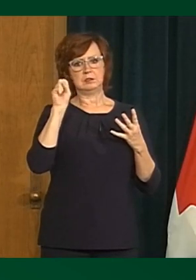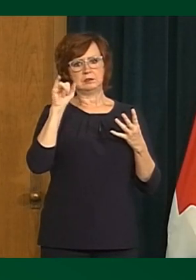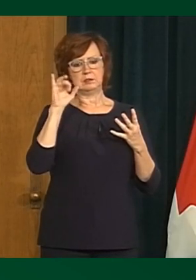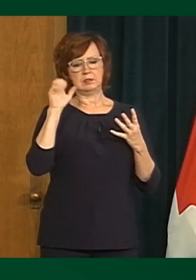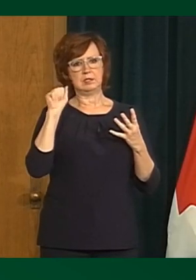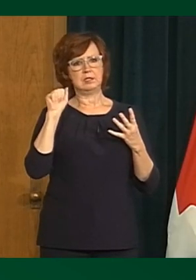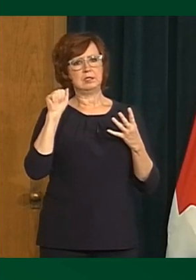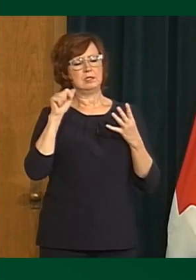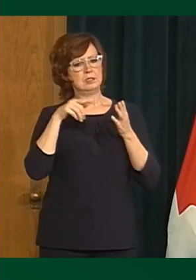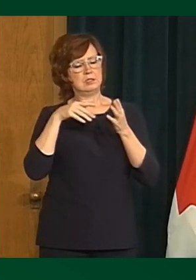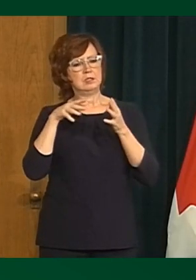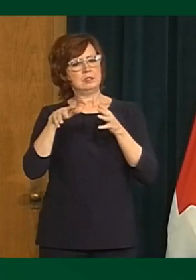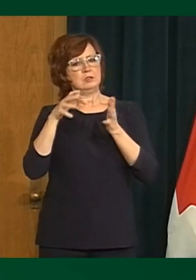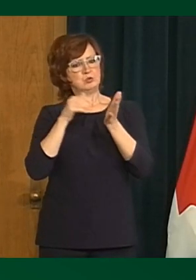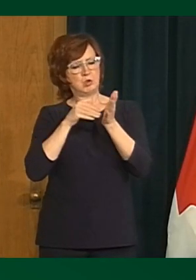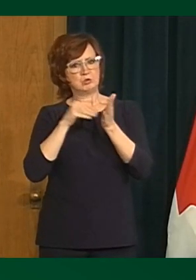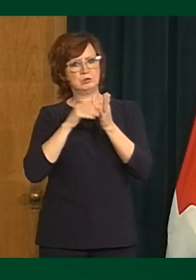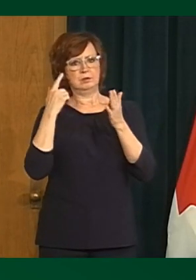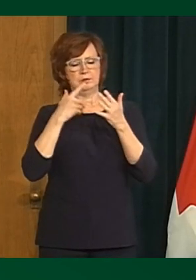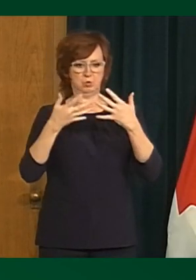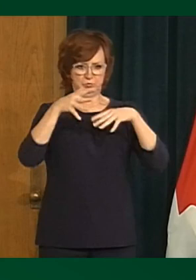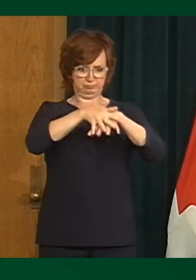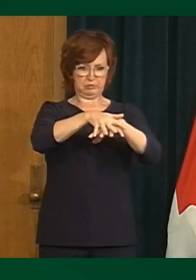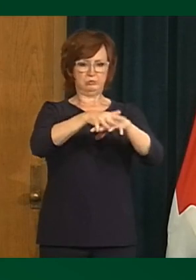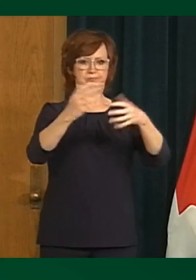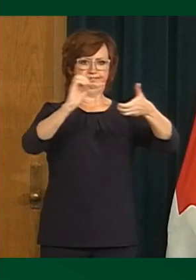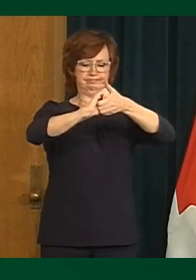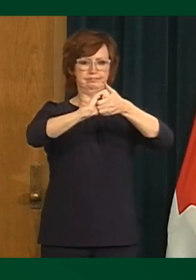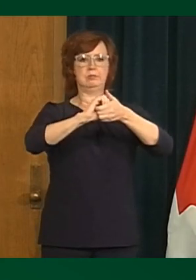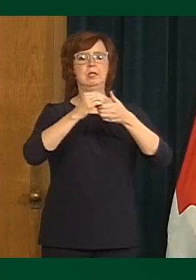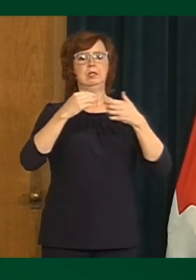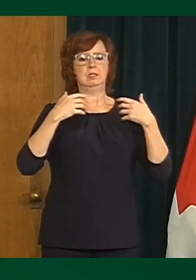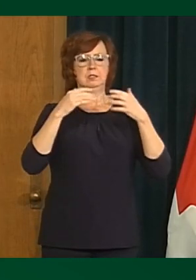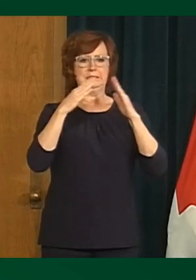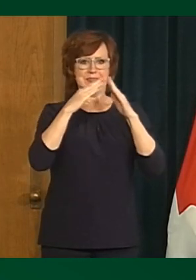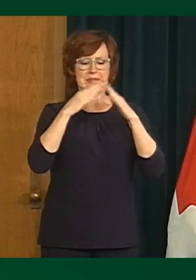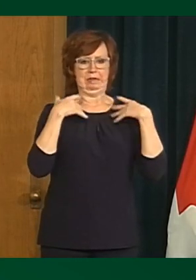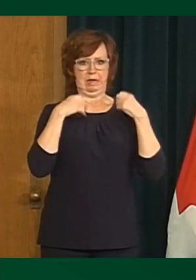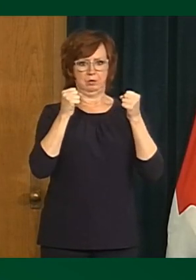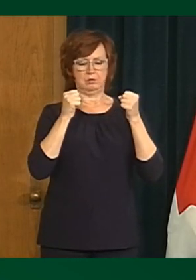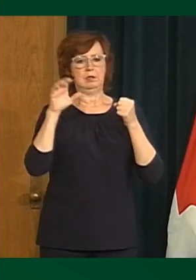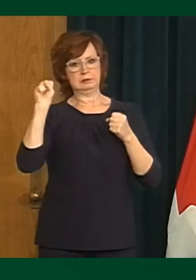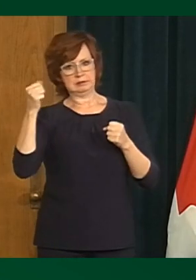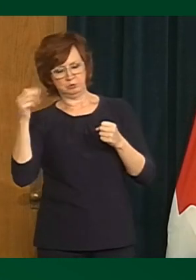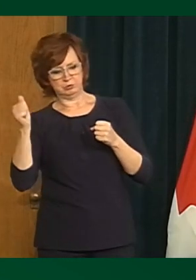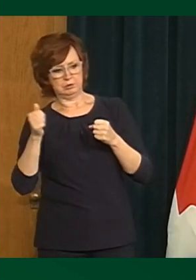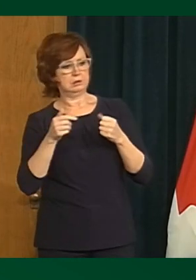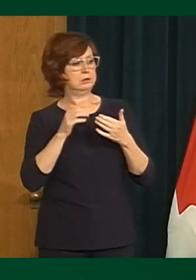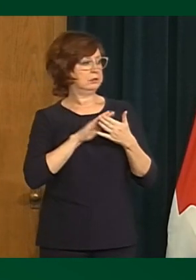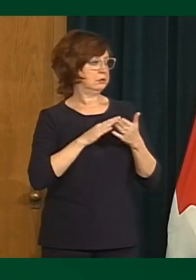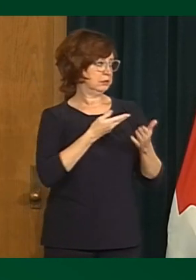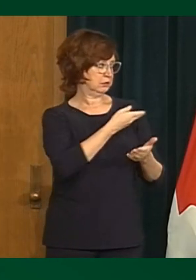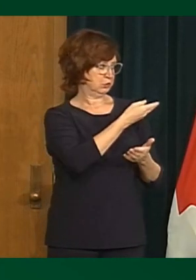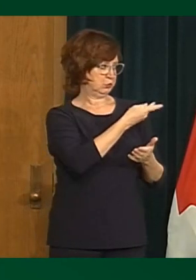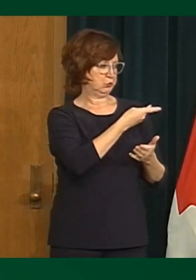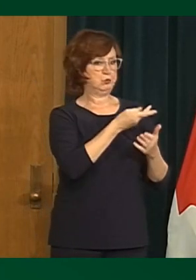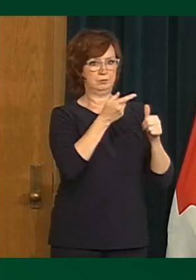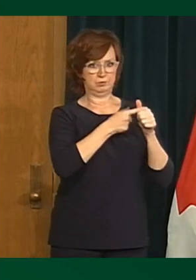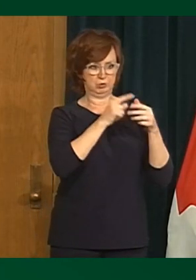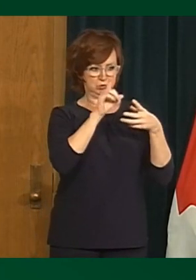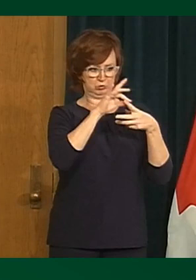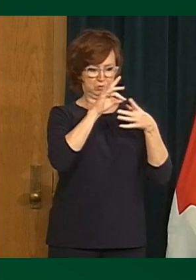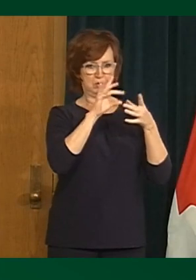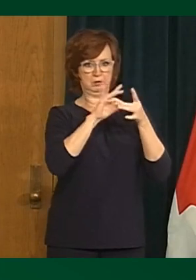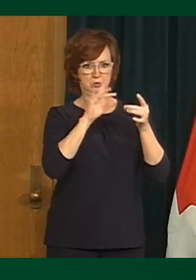Physician, Executive Integrated Urban Health with the Saskatchewan Health Authority. Premier Moe, Dr. Shahab, and Mr. Livingstone